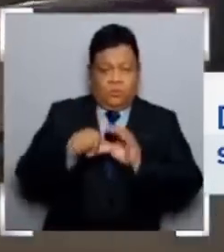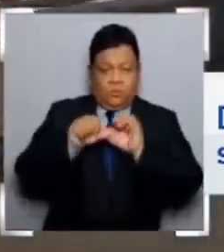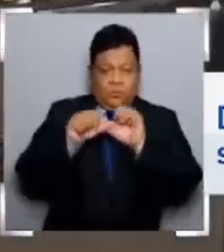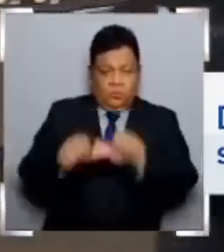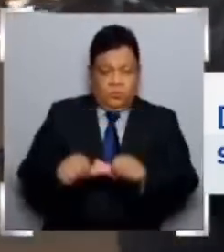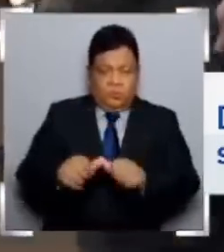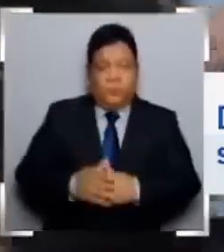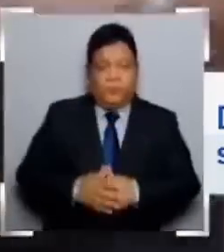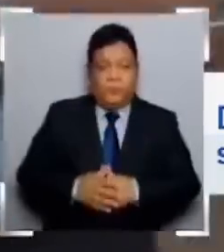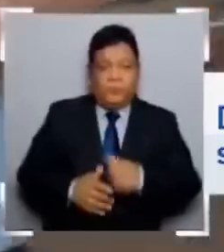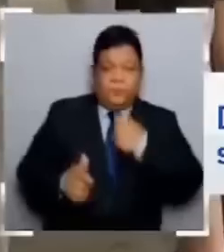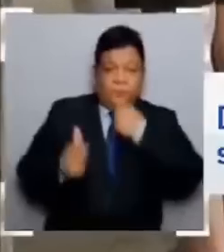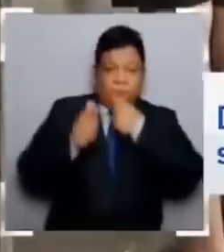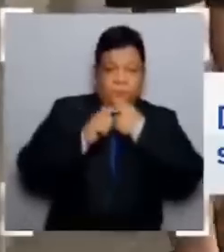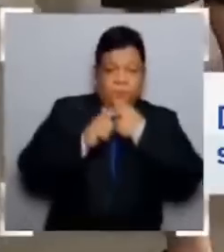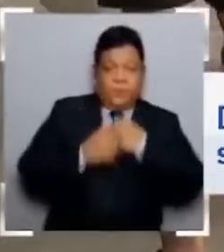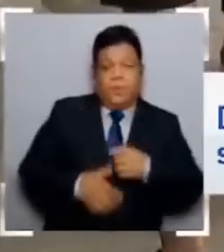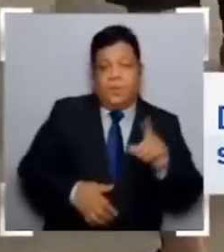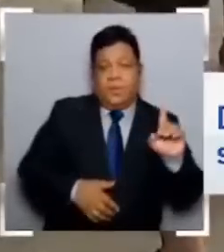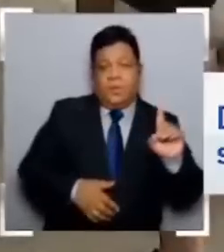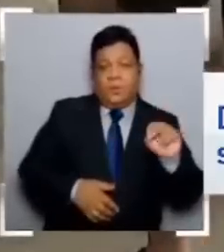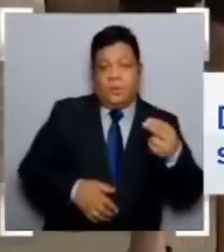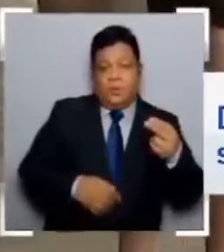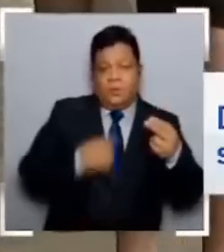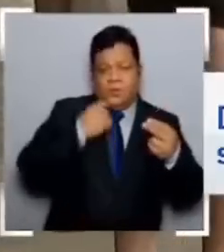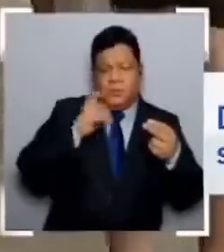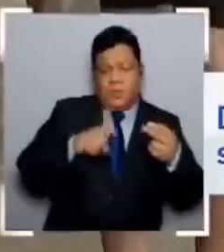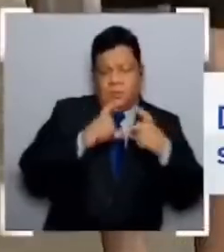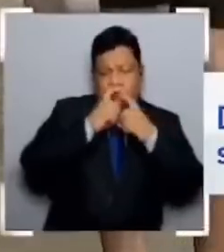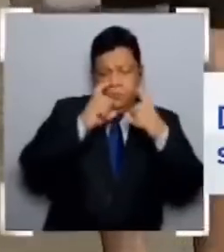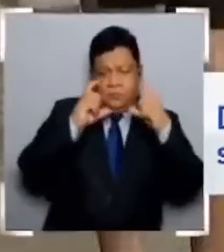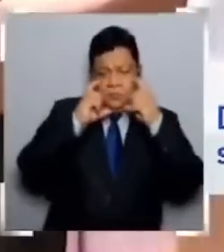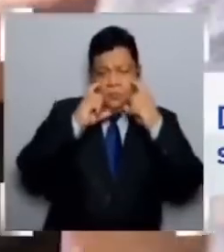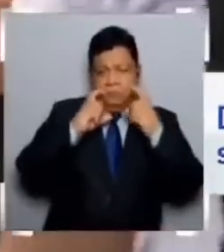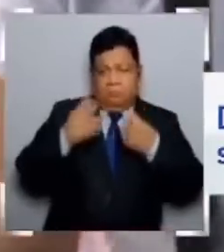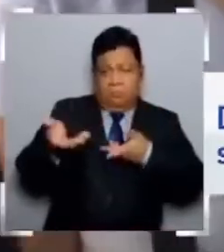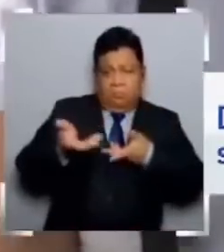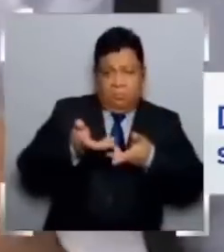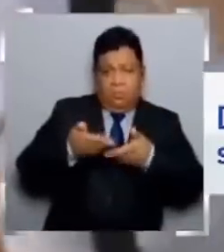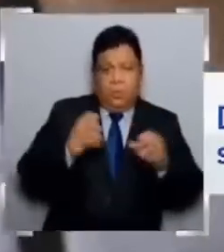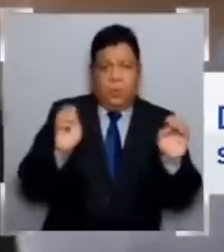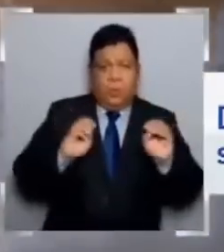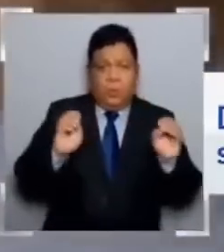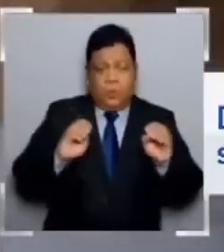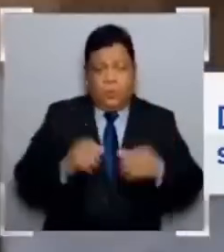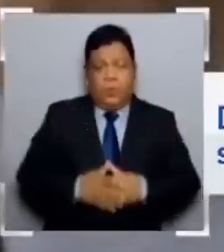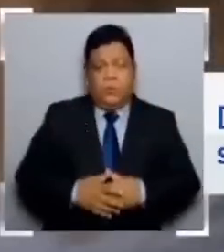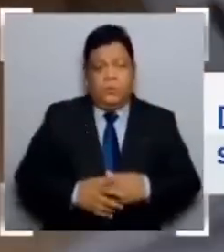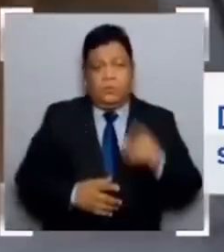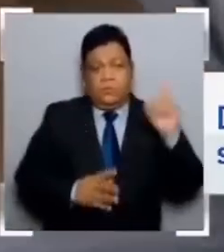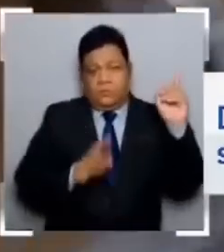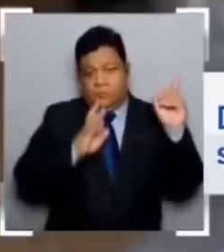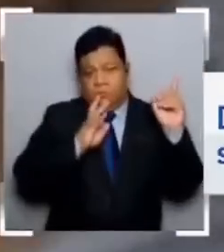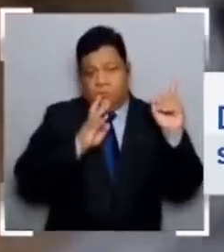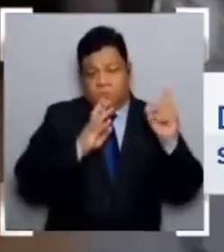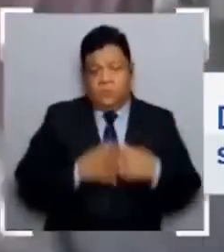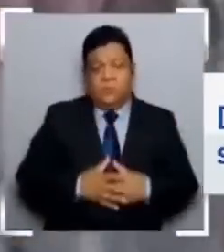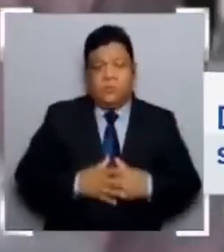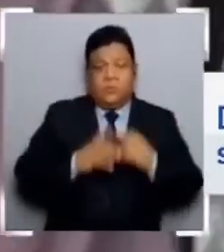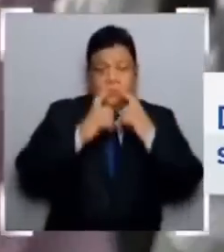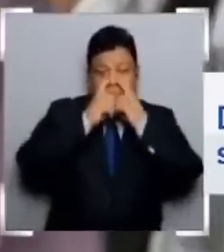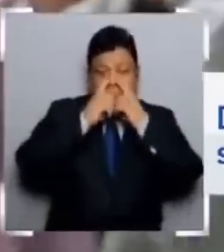rin ang pagsusuot ng face mask. Hindi rin daw sila nakonsulta kaugnay sa EO. Ang mask po ay still valuable in